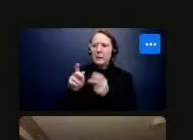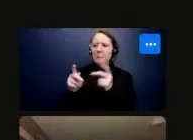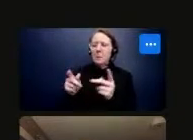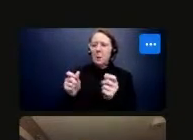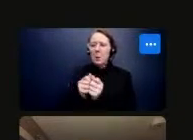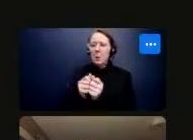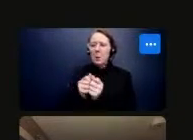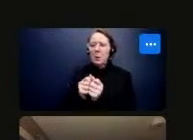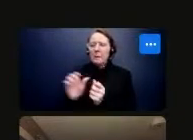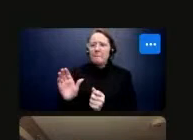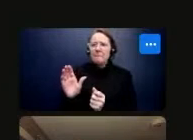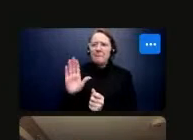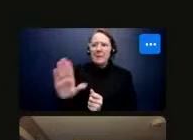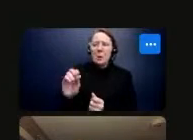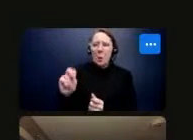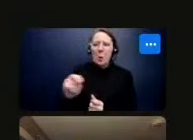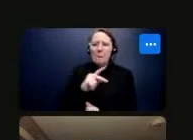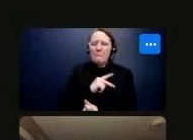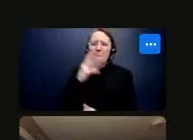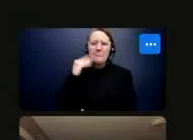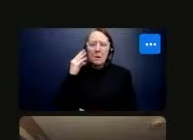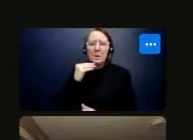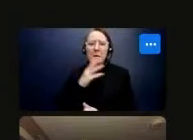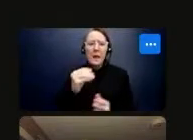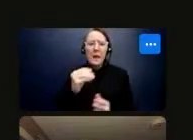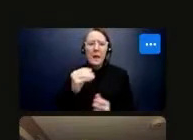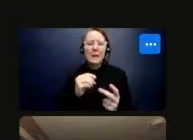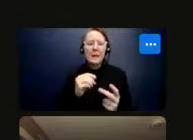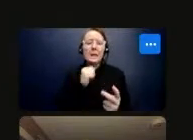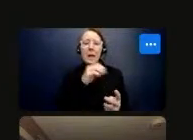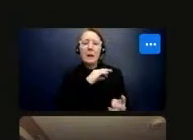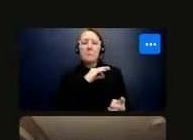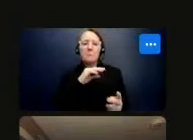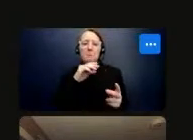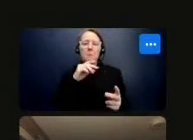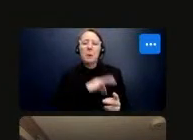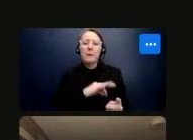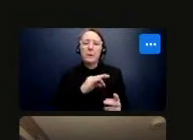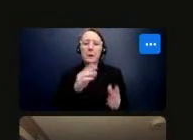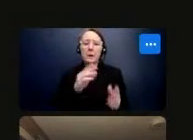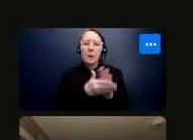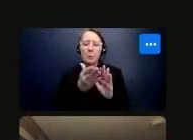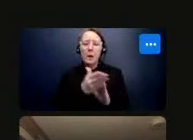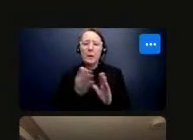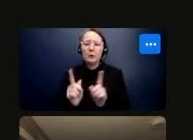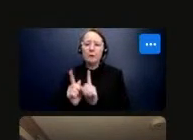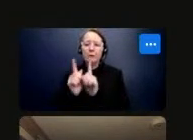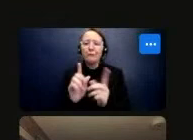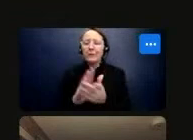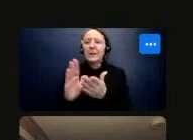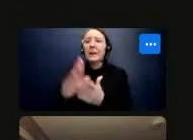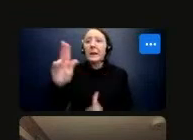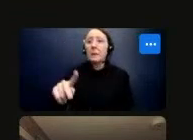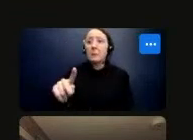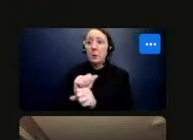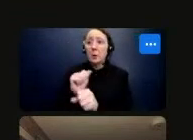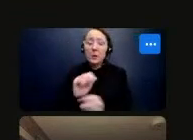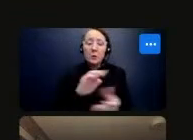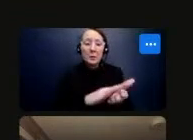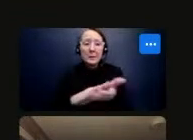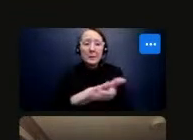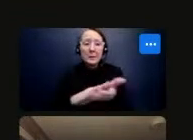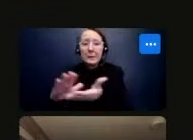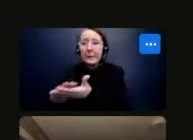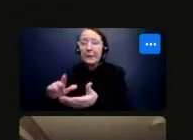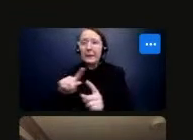an experienced nonprofit operator, to get out and strengthen our cleanup response, working to clean scattered sites throughout the